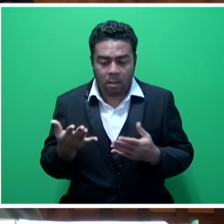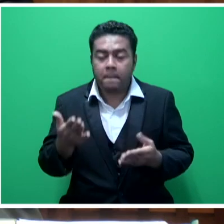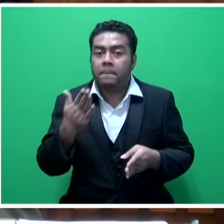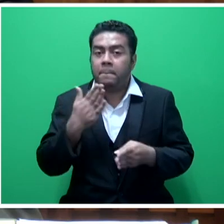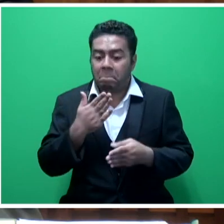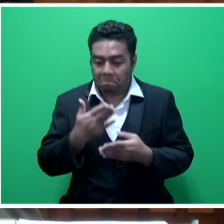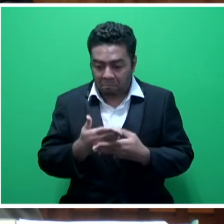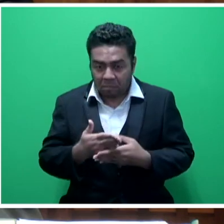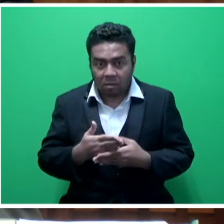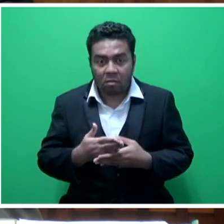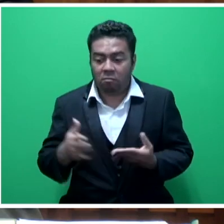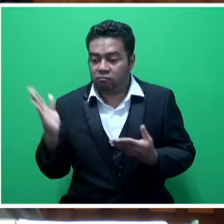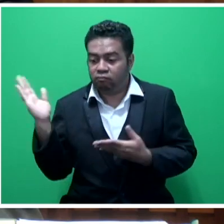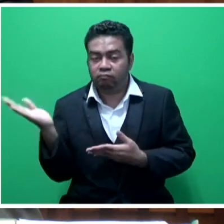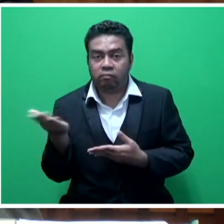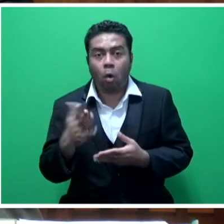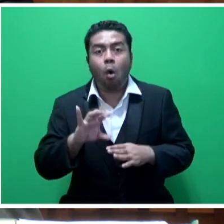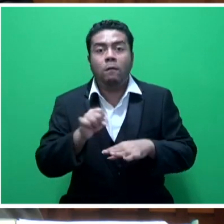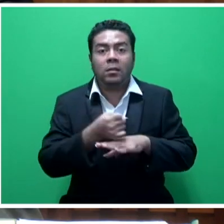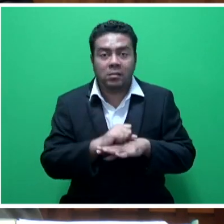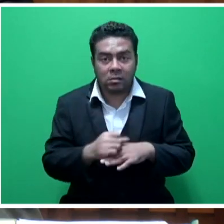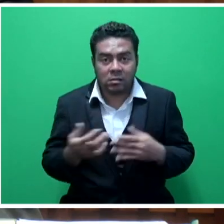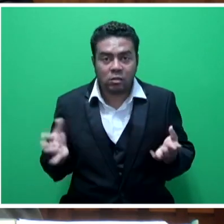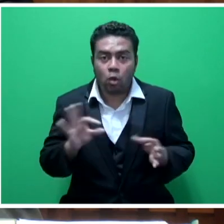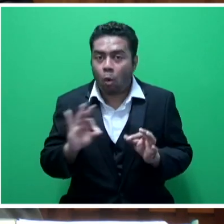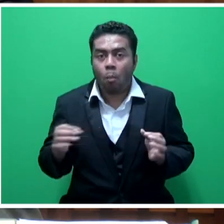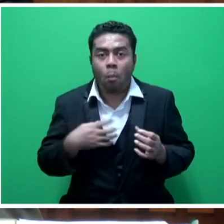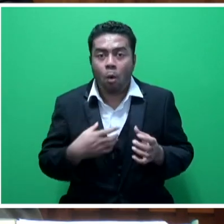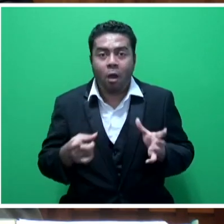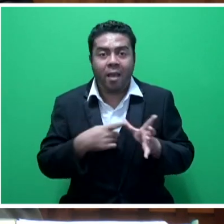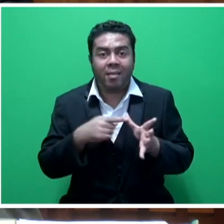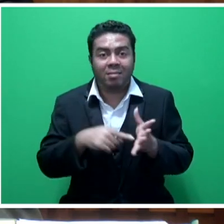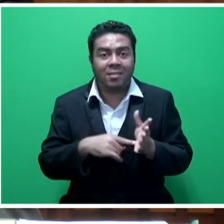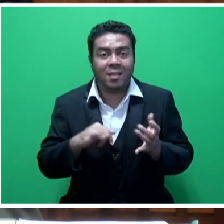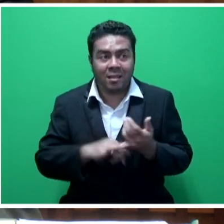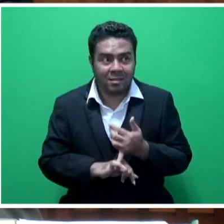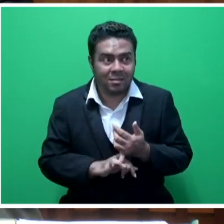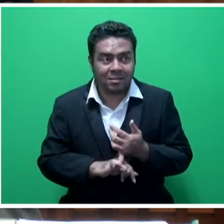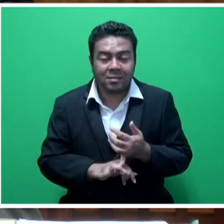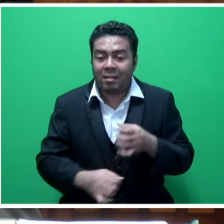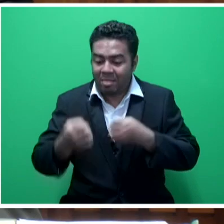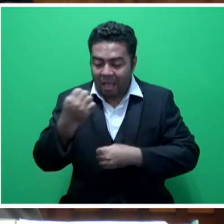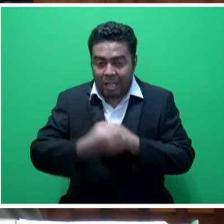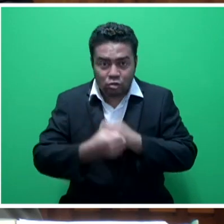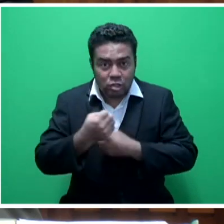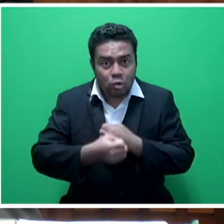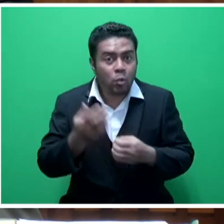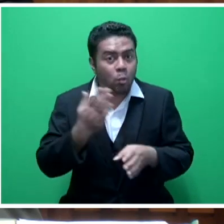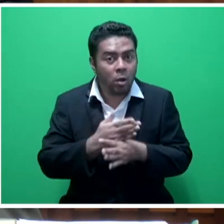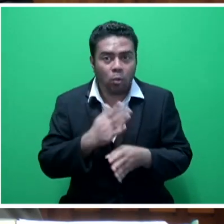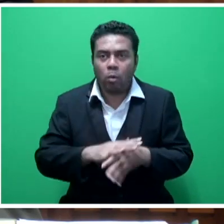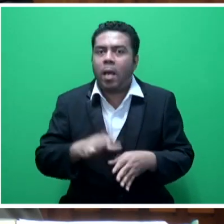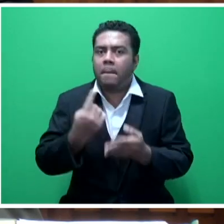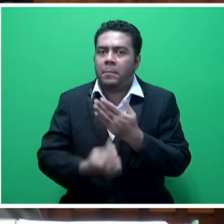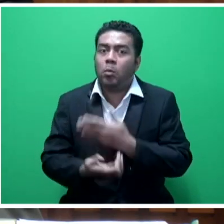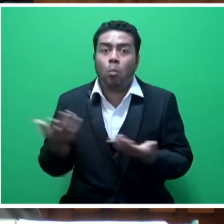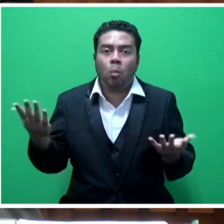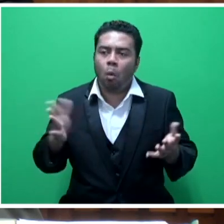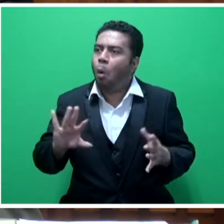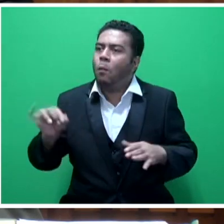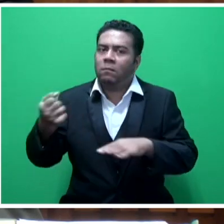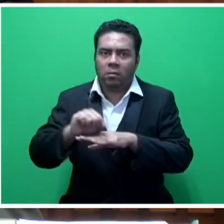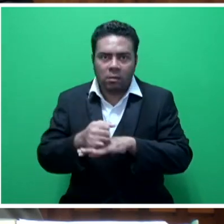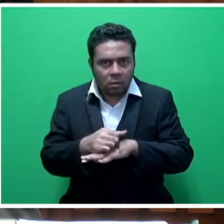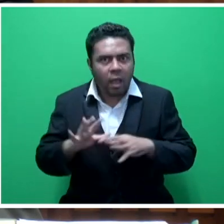people. The catering would be done overseas, no more ATS catering. The engineering would occur overseas, shipping ATS